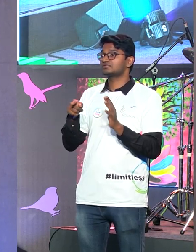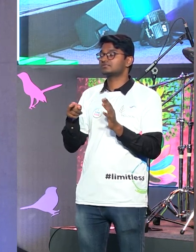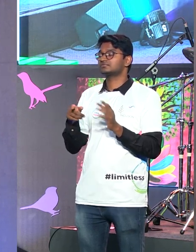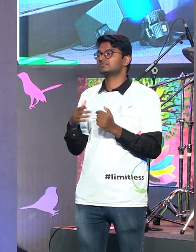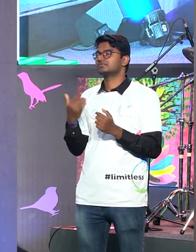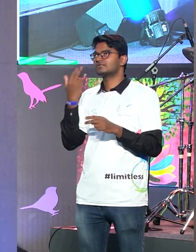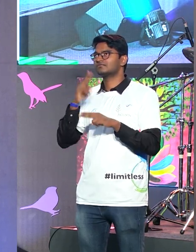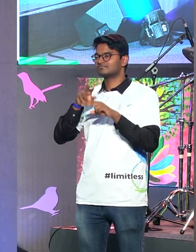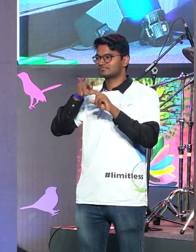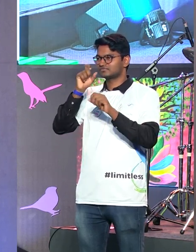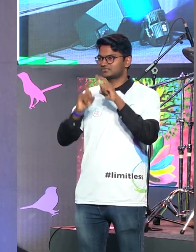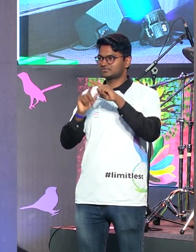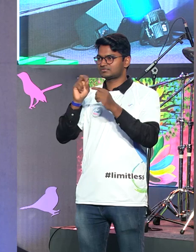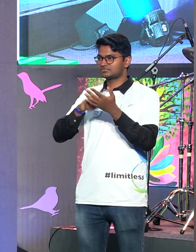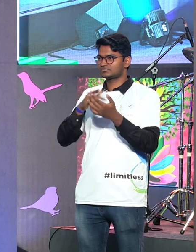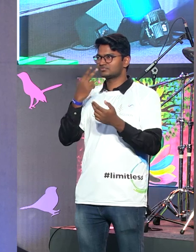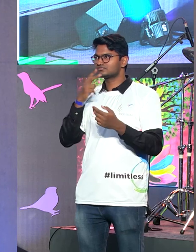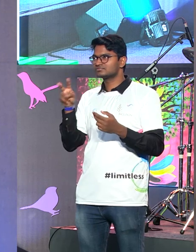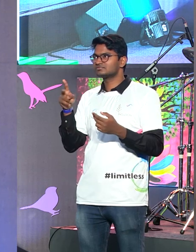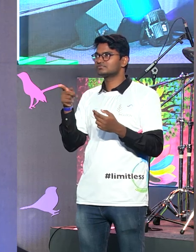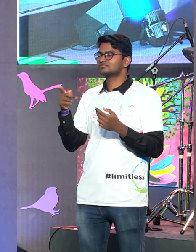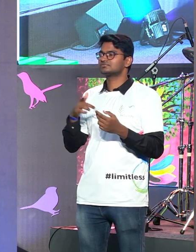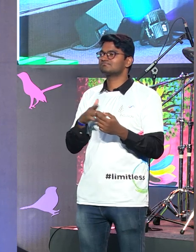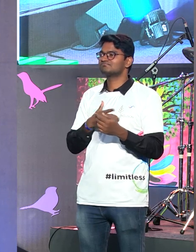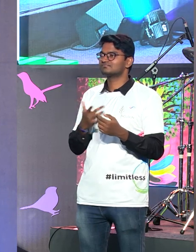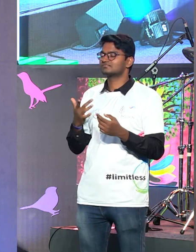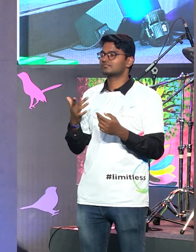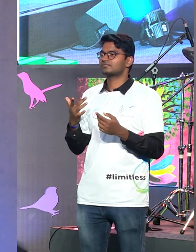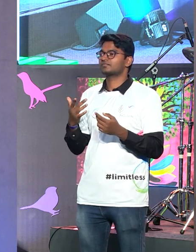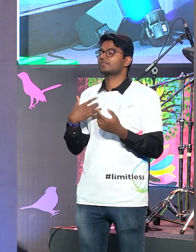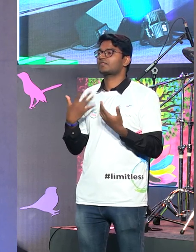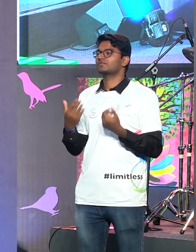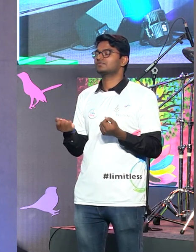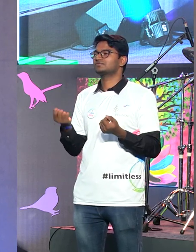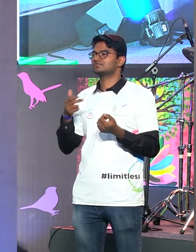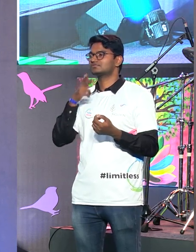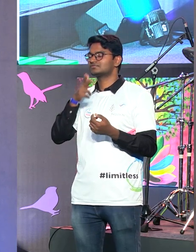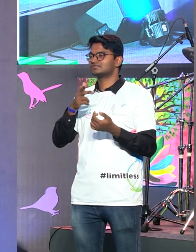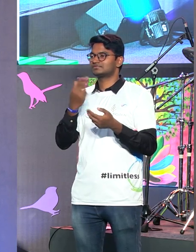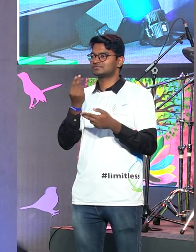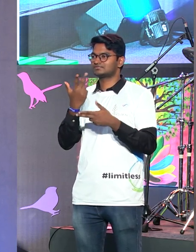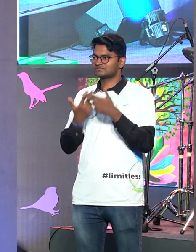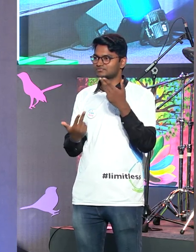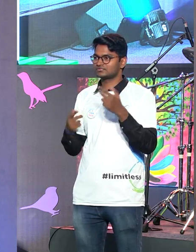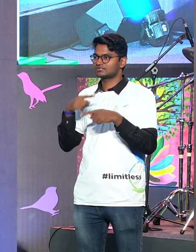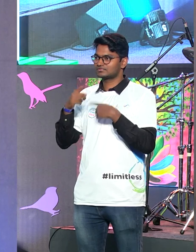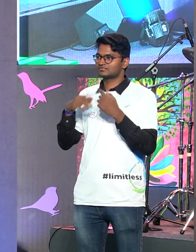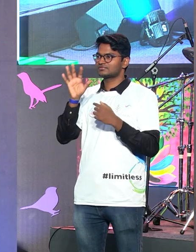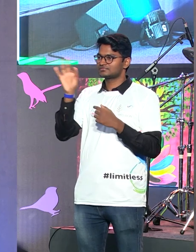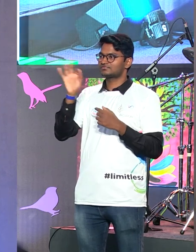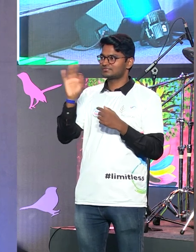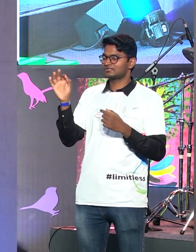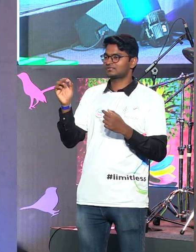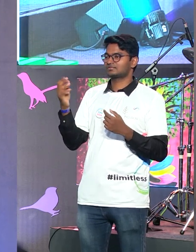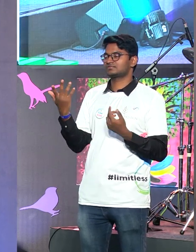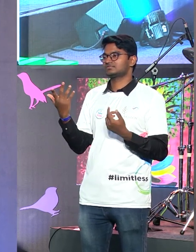me, the line in that sense is fairly blurred. I want to tell stories that deeply impact me, that are sort of dying to